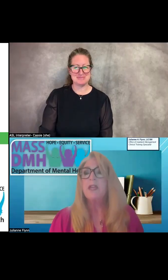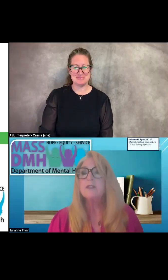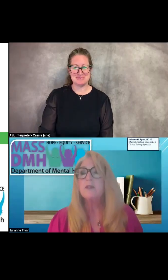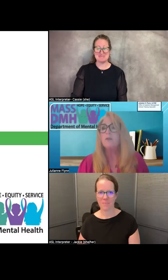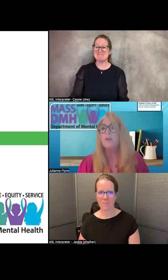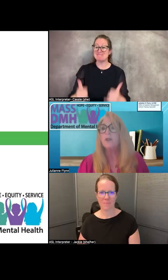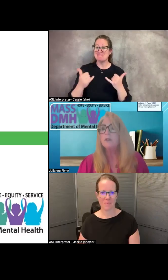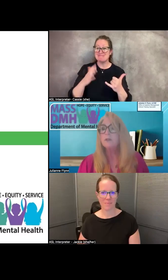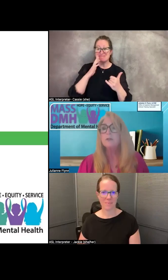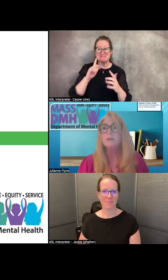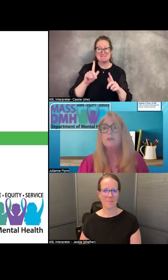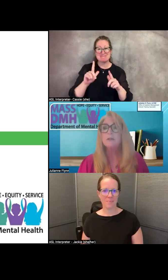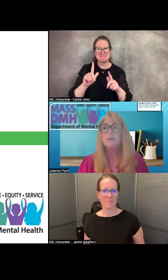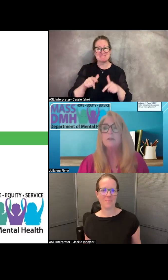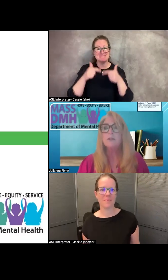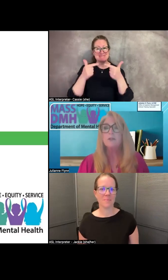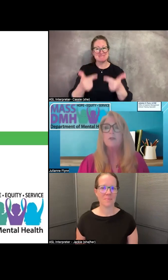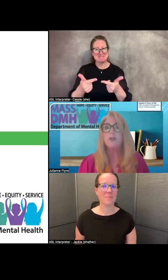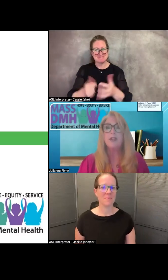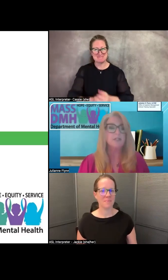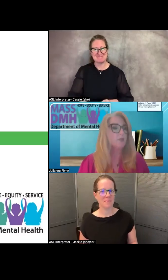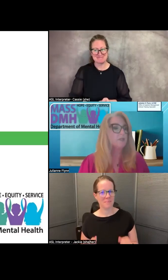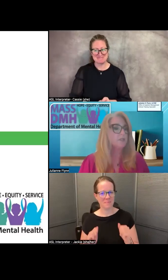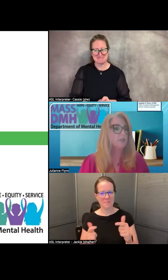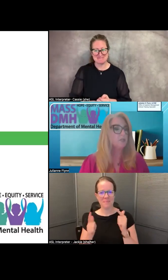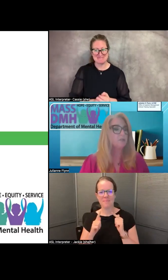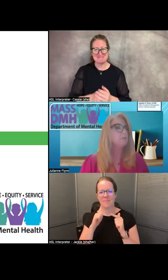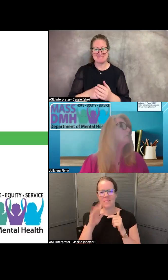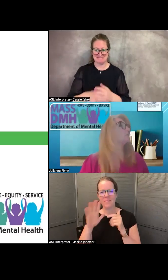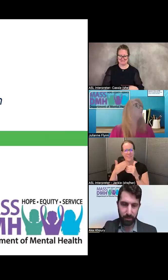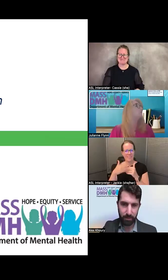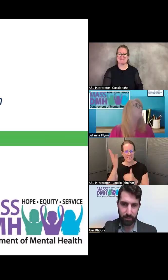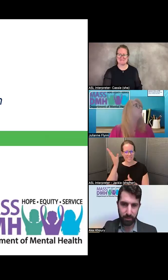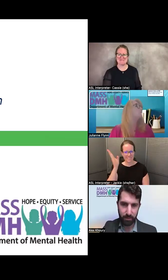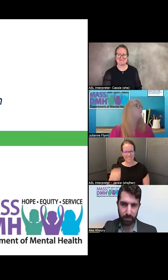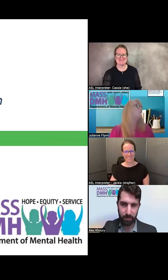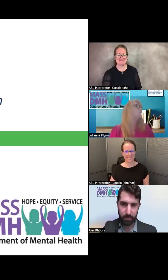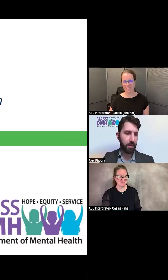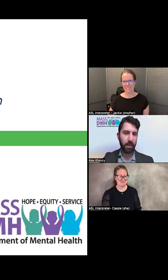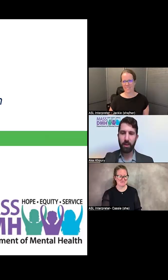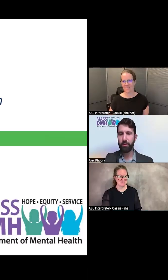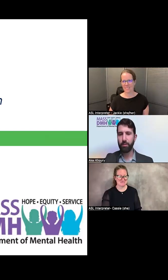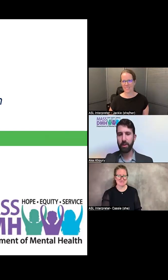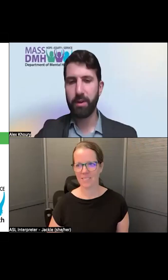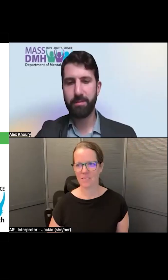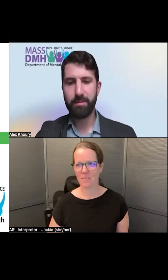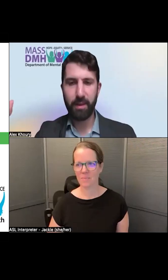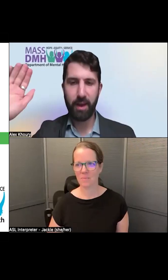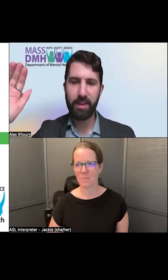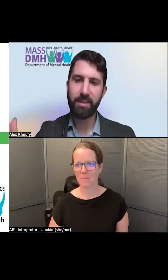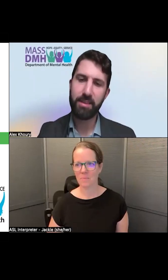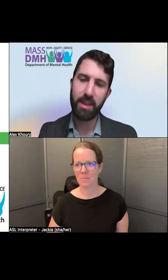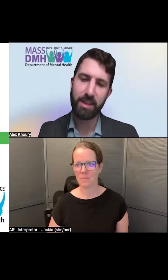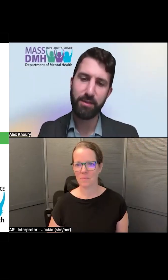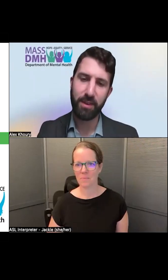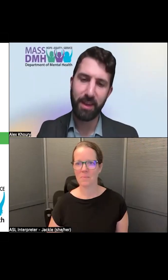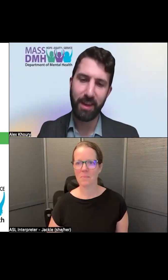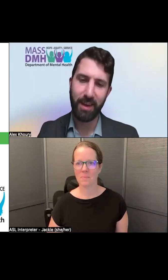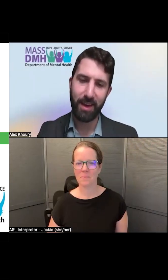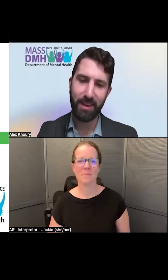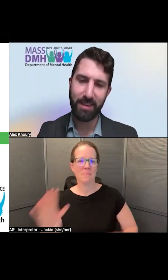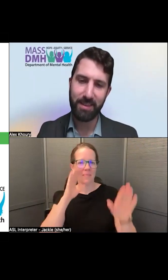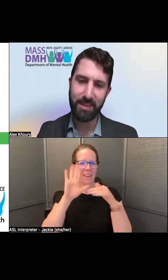Now I hand it over to our next presentation. Hello, everyone. Hi. Thanks